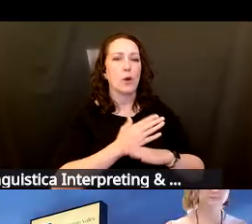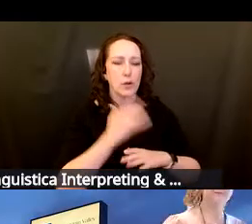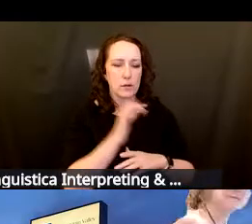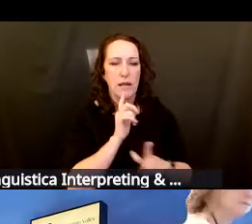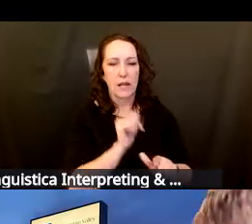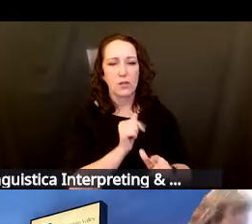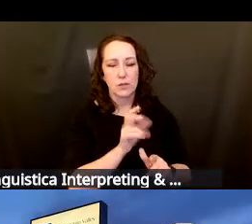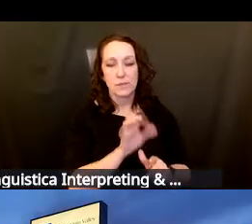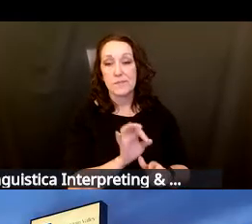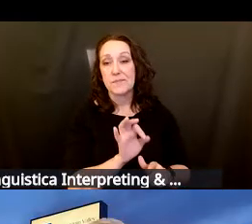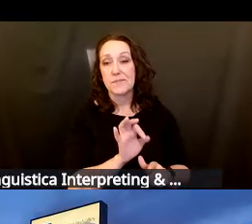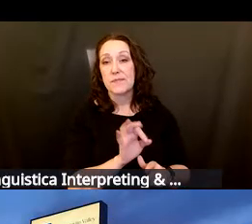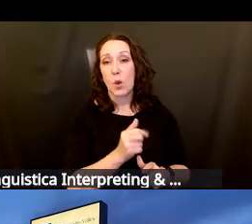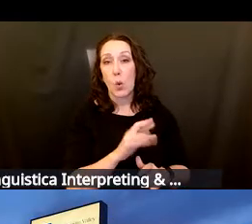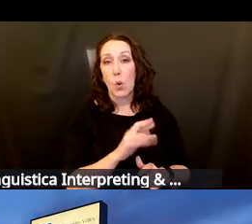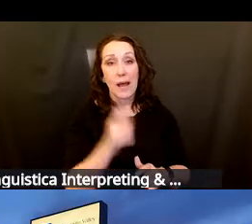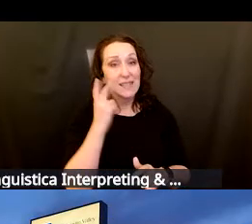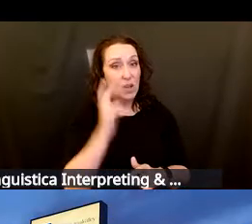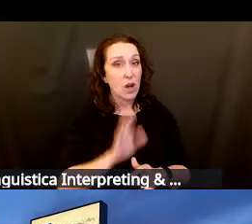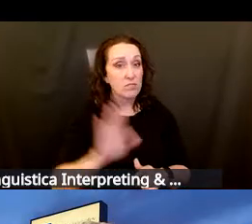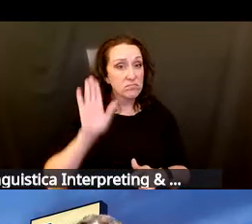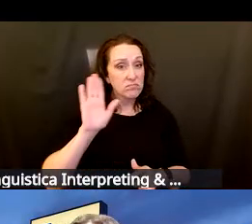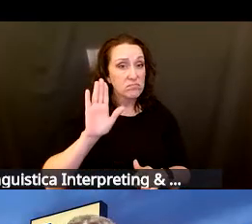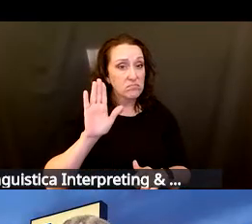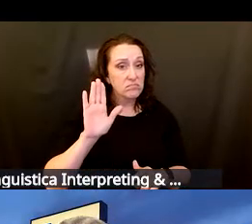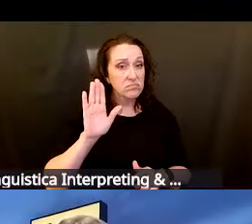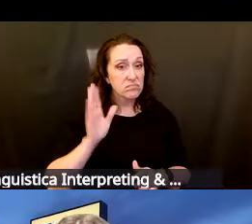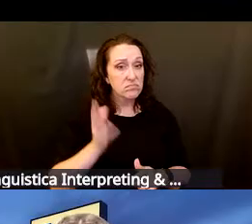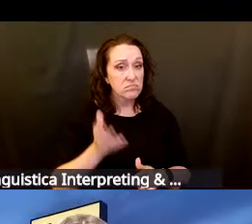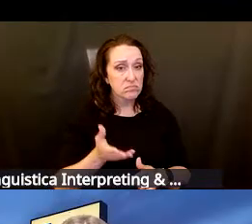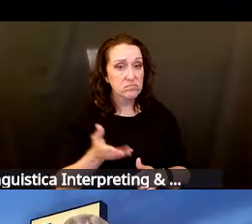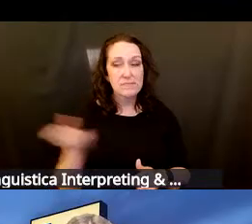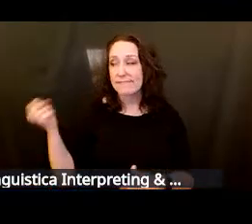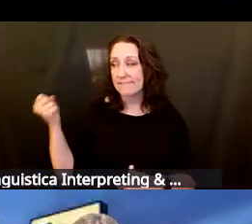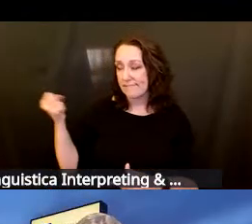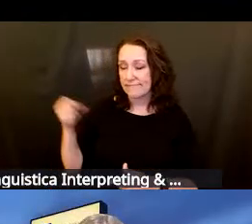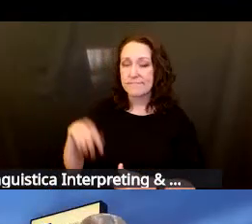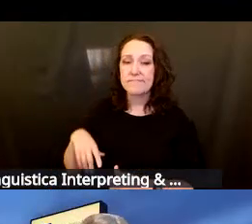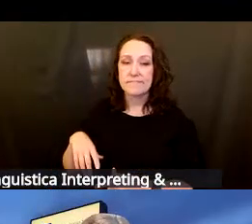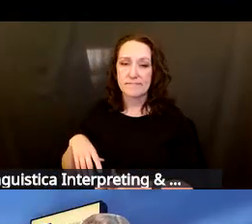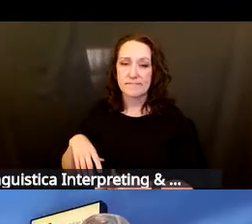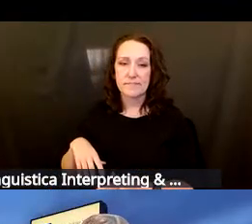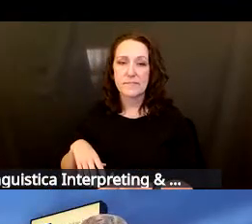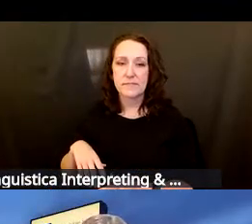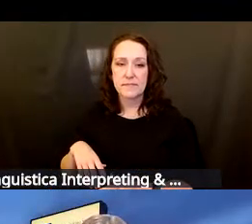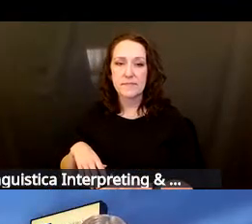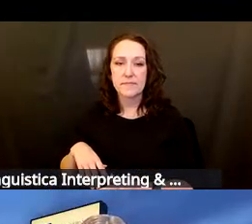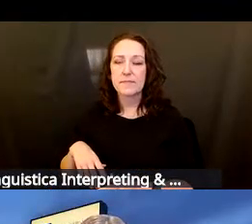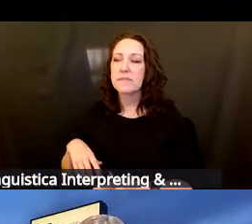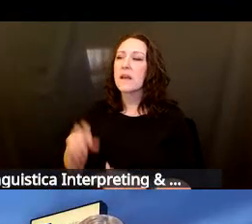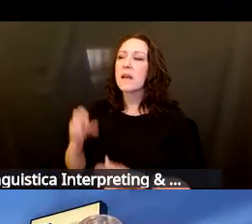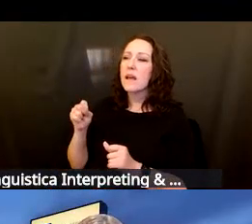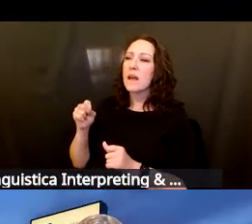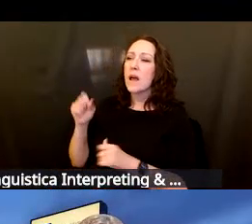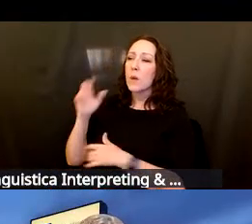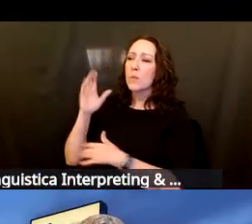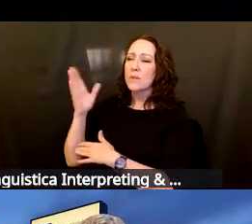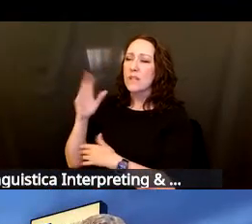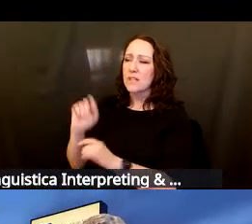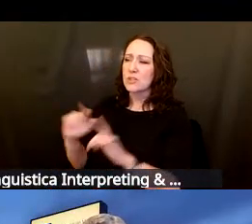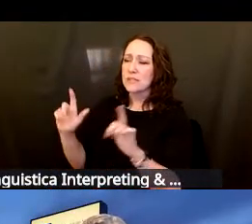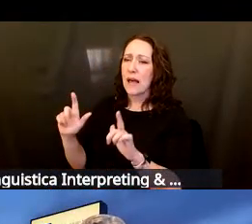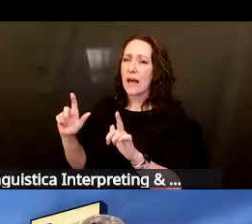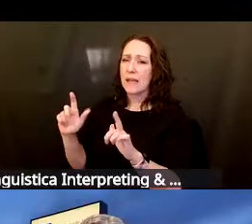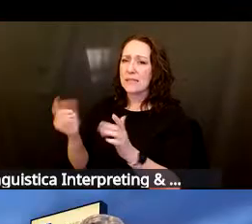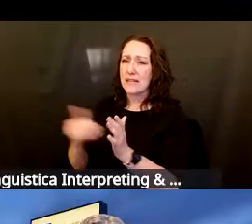And Gloria, I saw you had your hand raised. Yes. Yeah. Can you put the presentation slides up